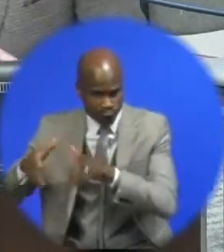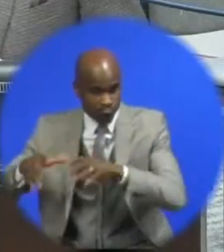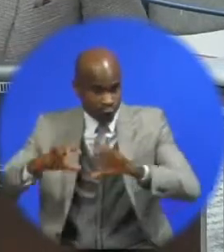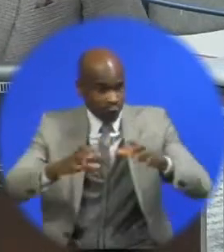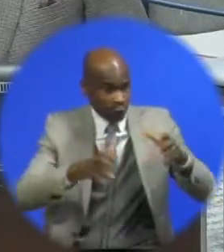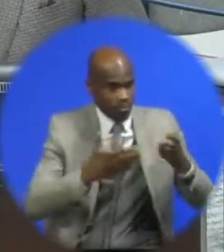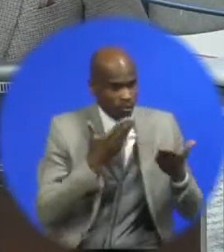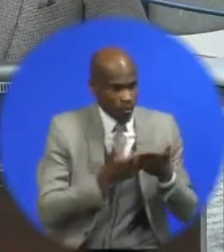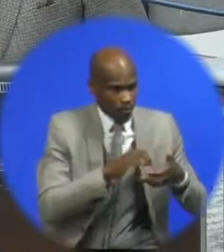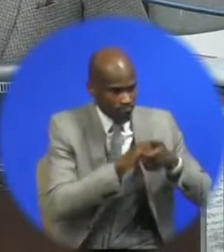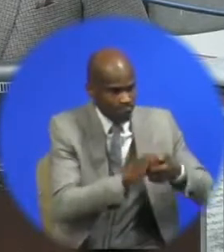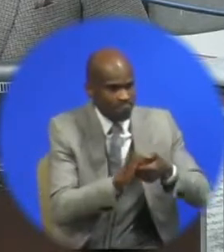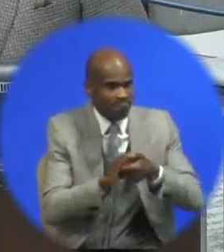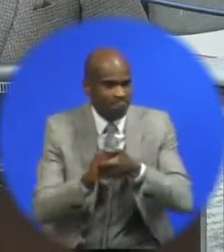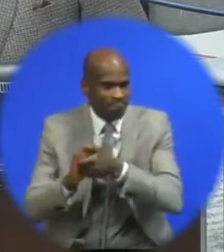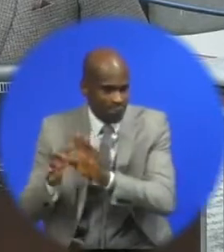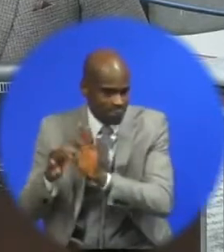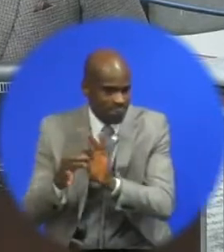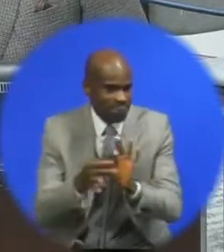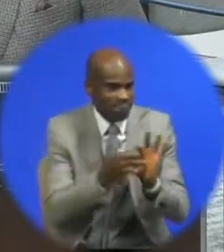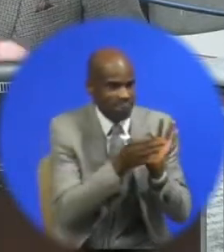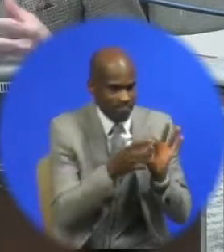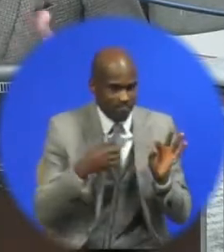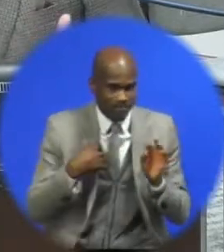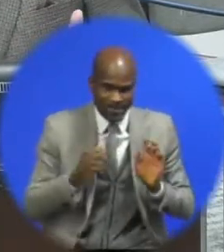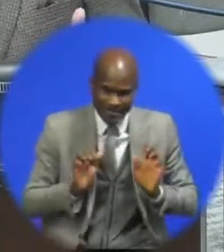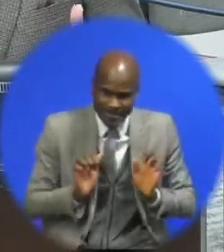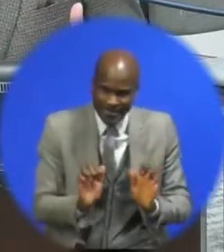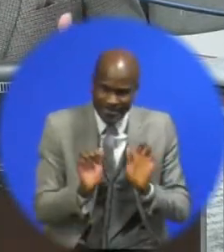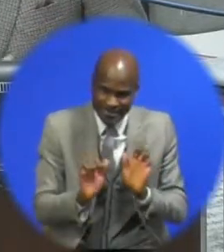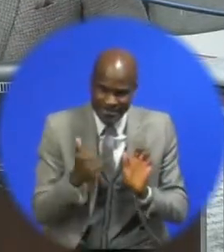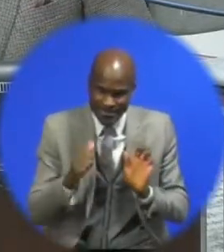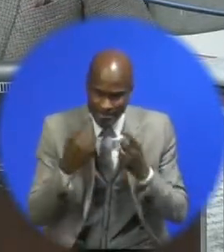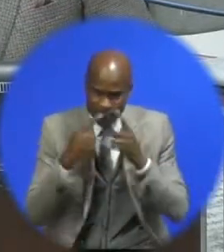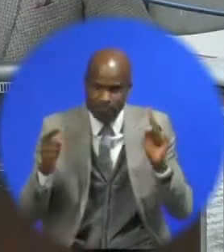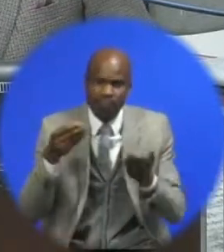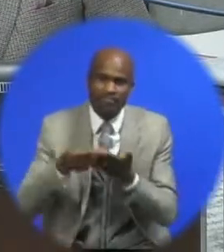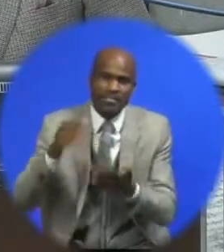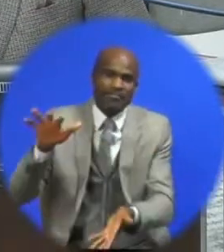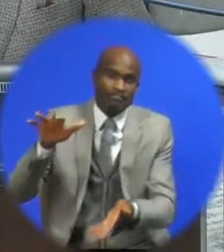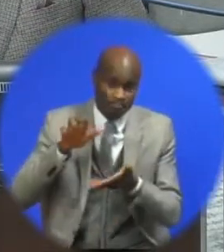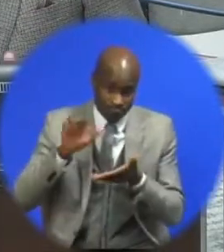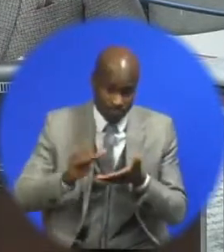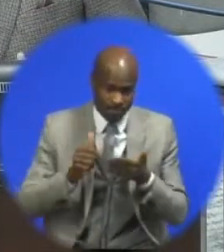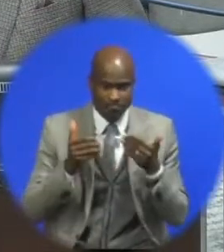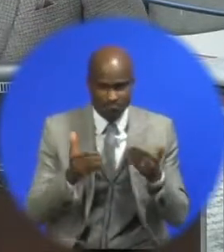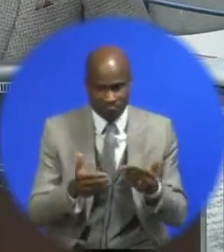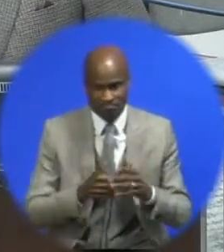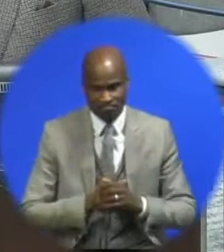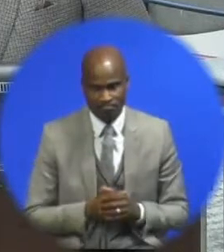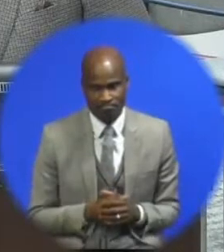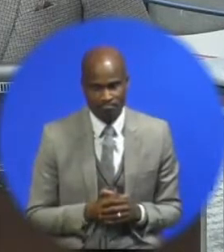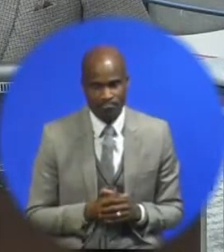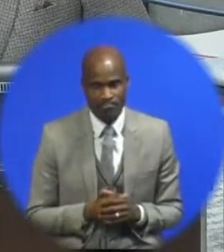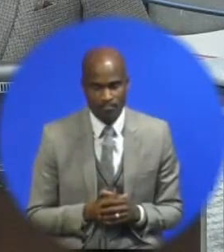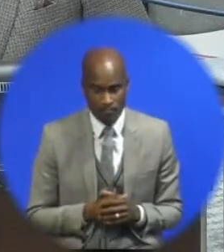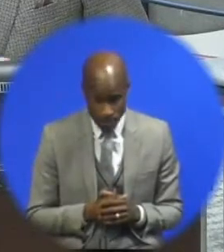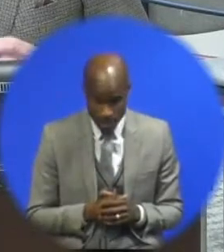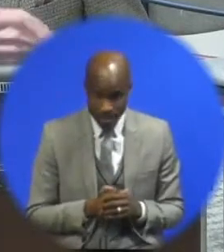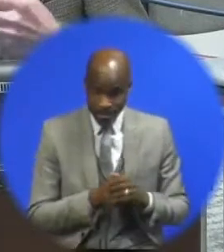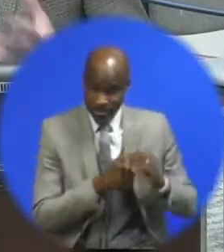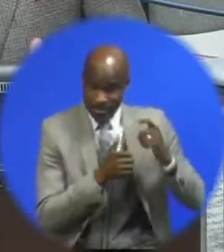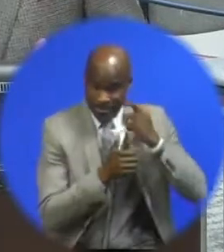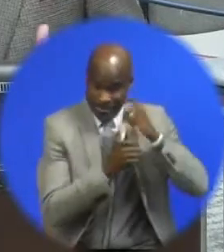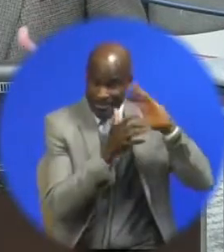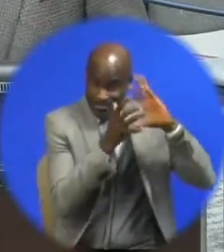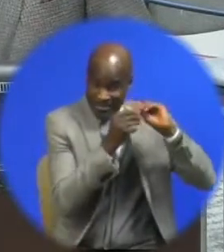to be pushing to get these fundings. Now, all of that being said, what